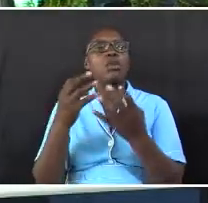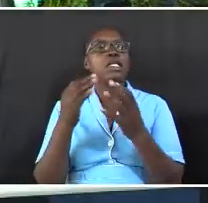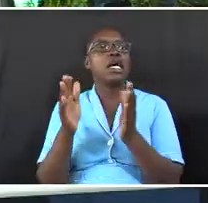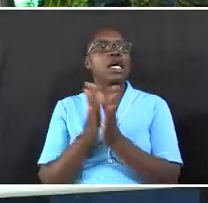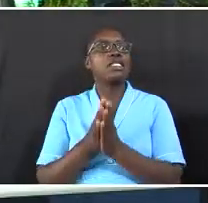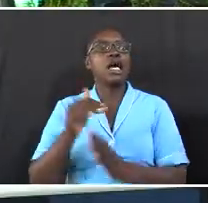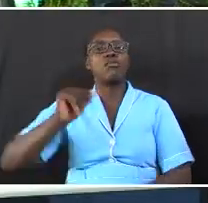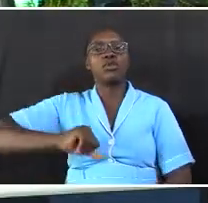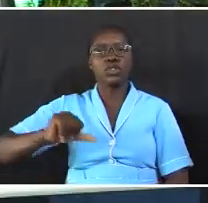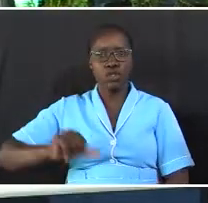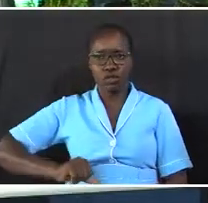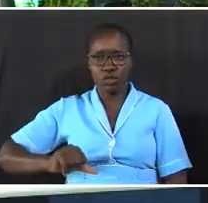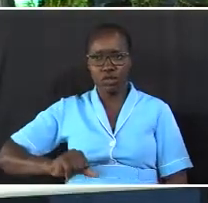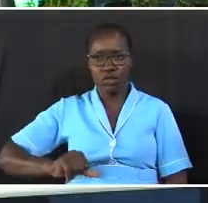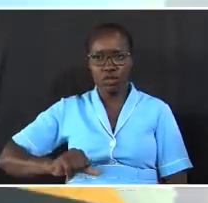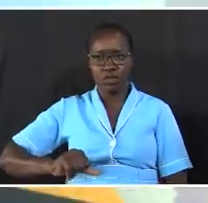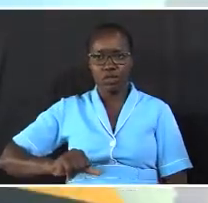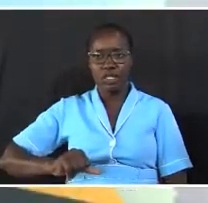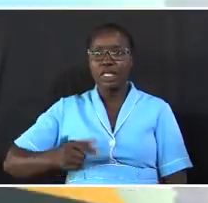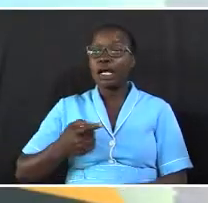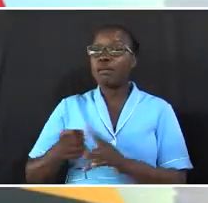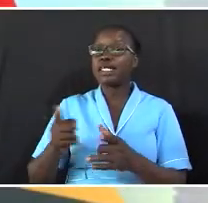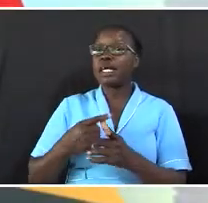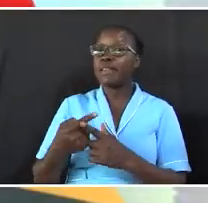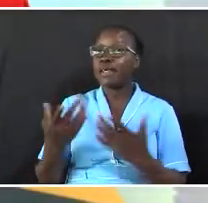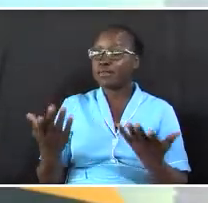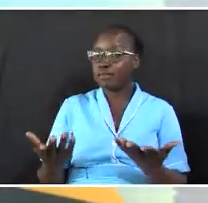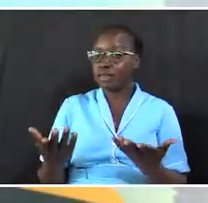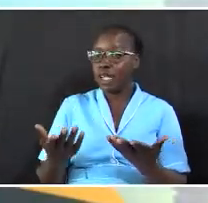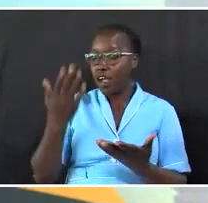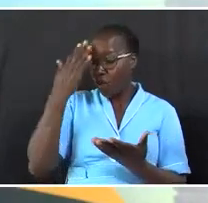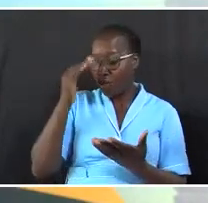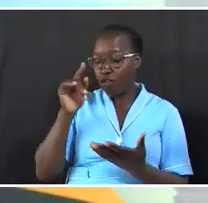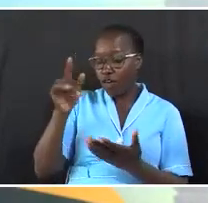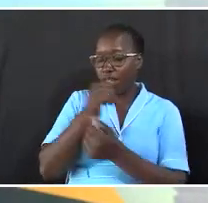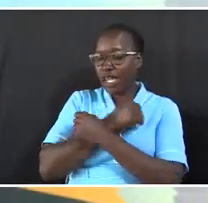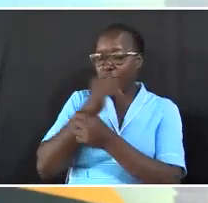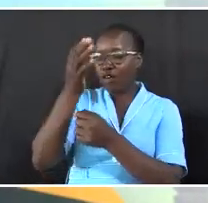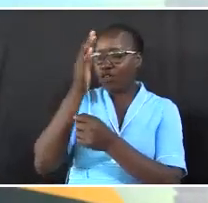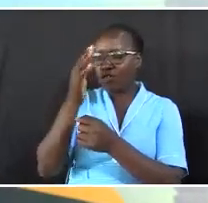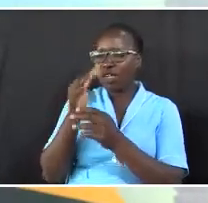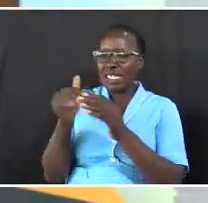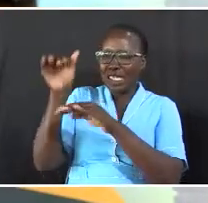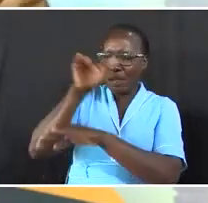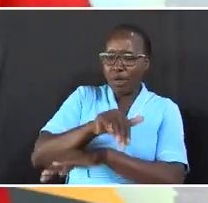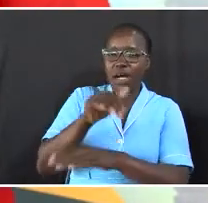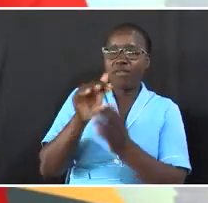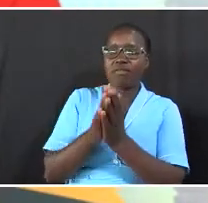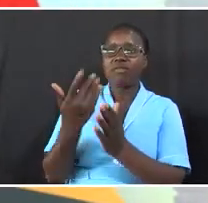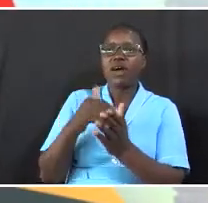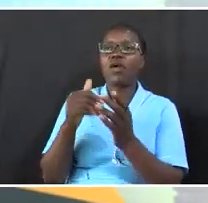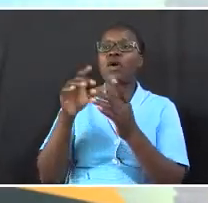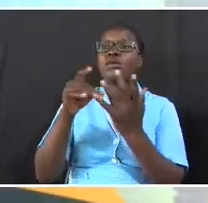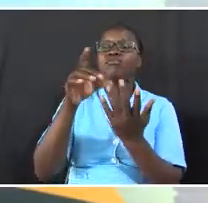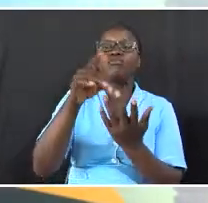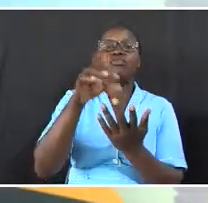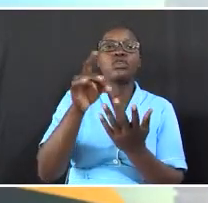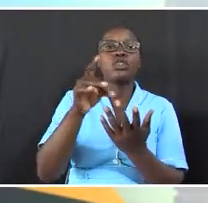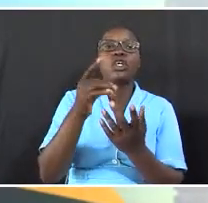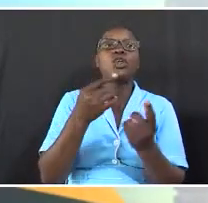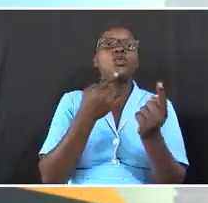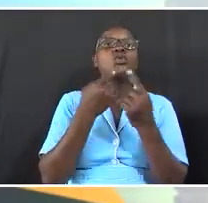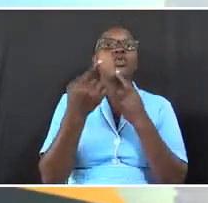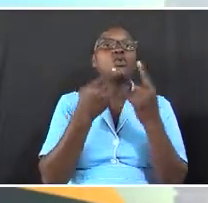or a prostitute. But then, because the love of God precedes our choices, we were